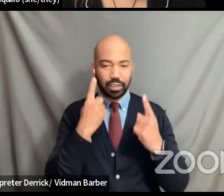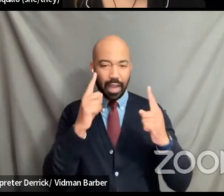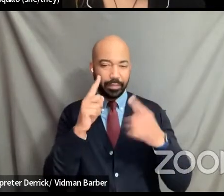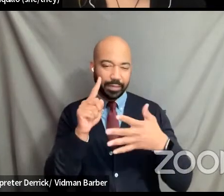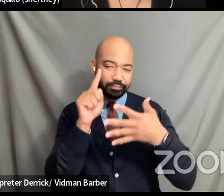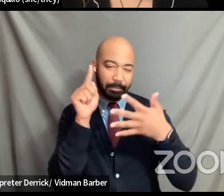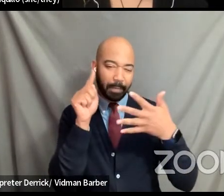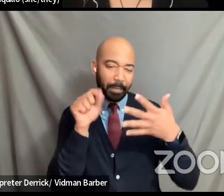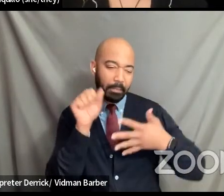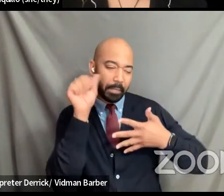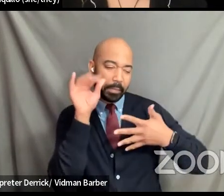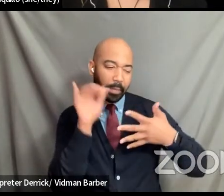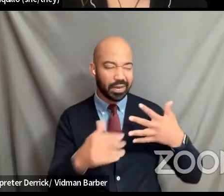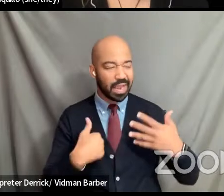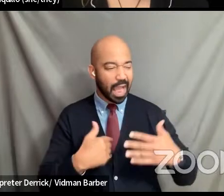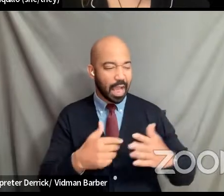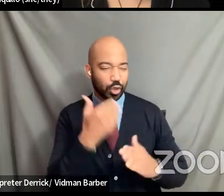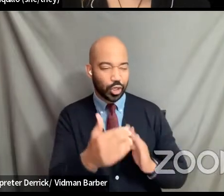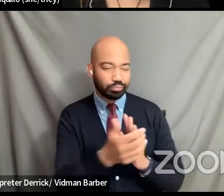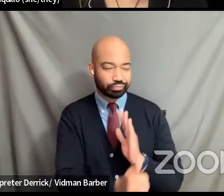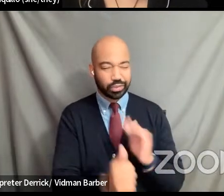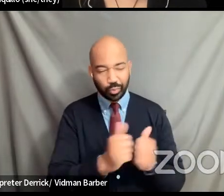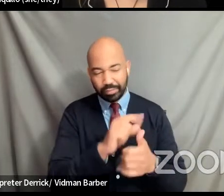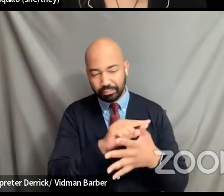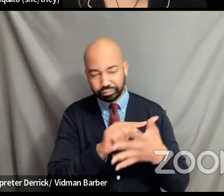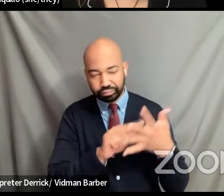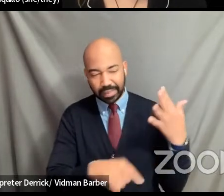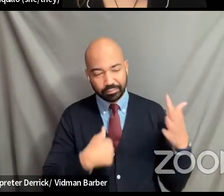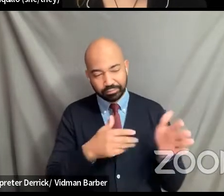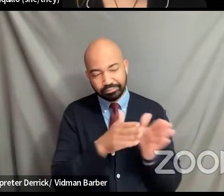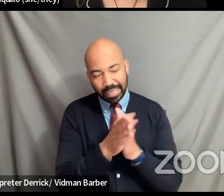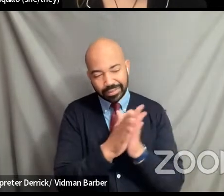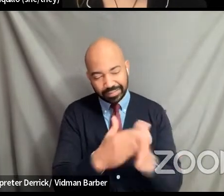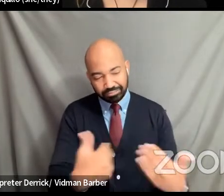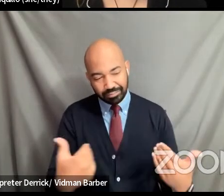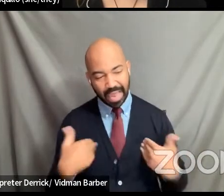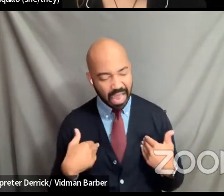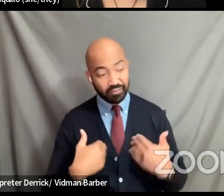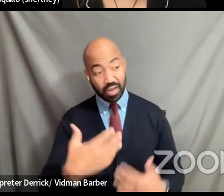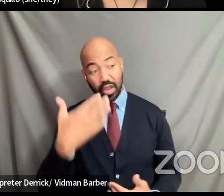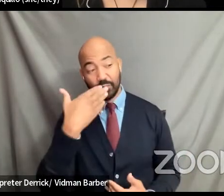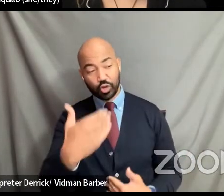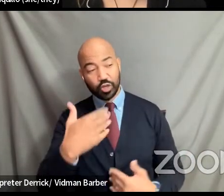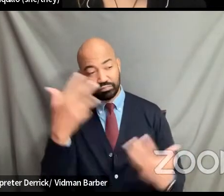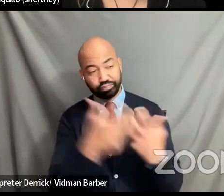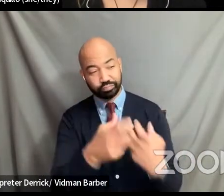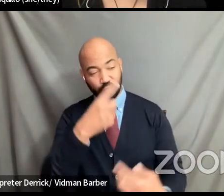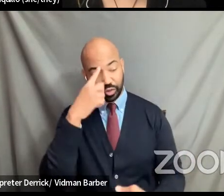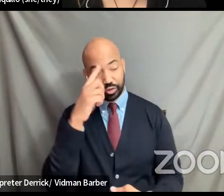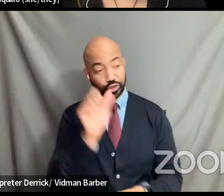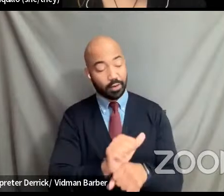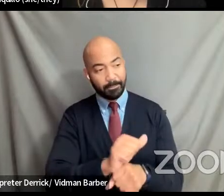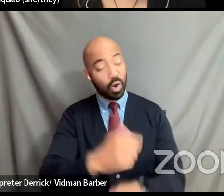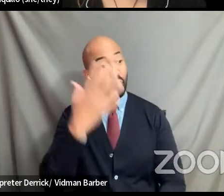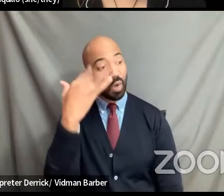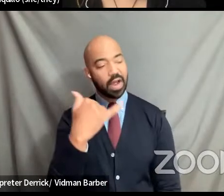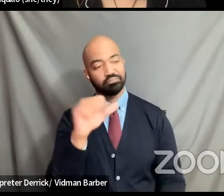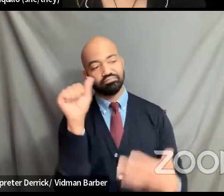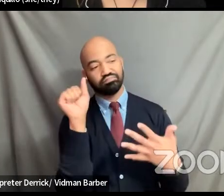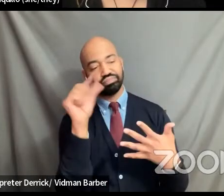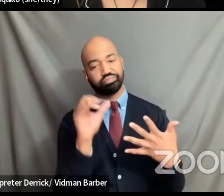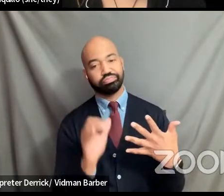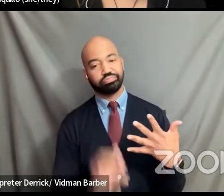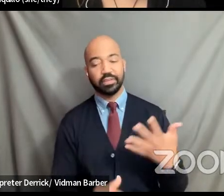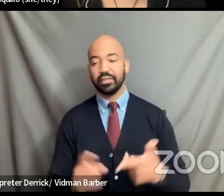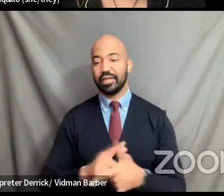good at and like what you're passionate at and why you're good for this job. So it depends on the situation, but I do think like